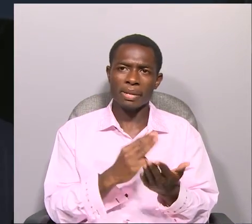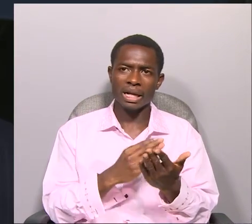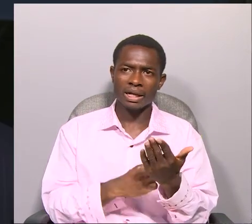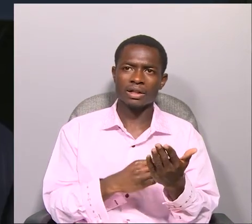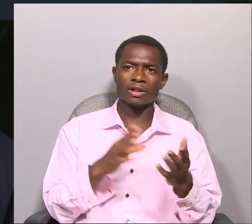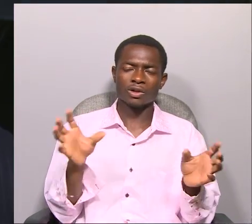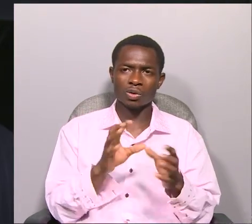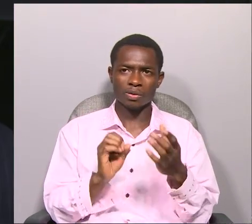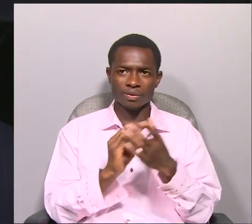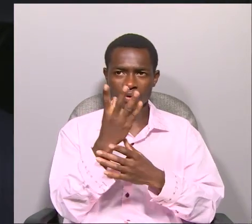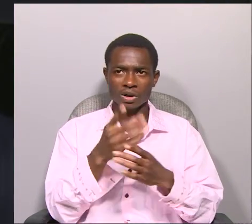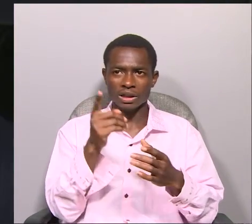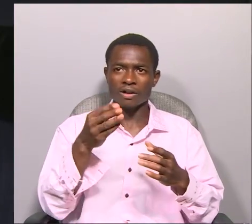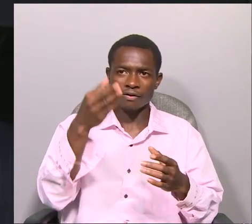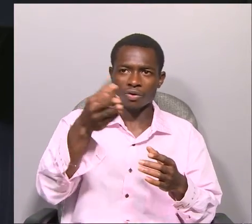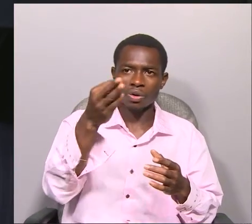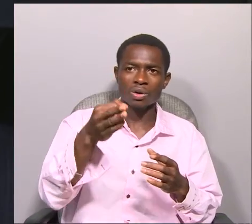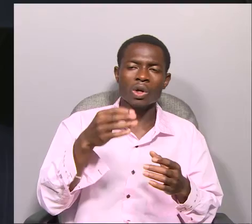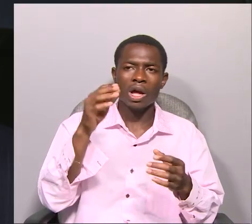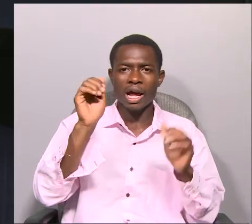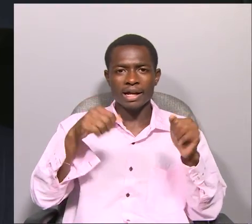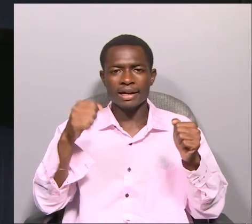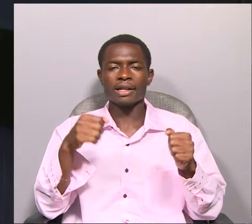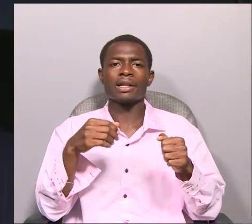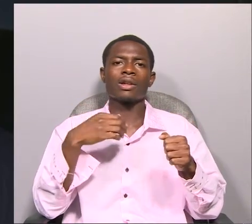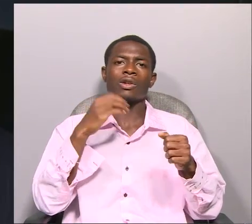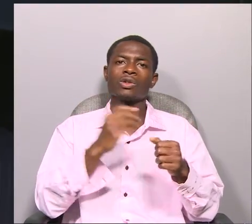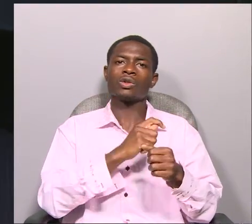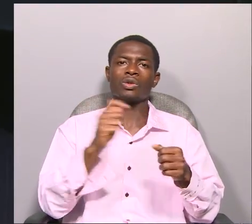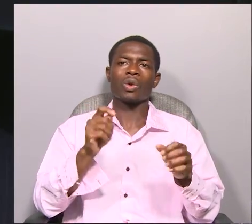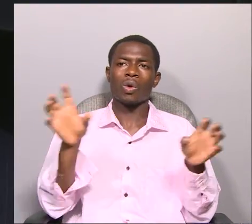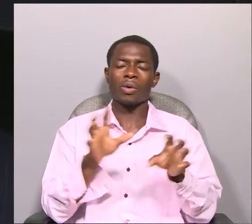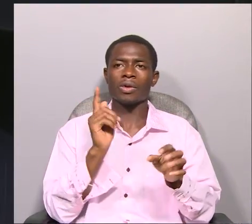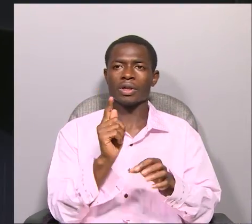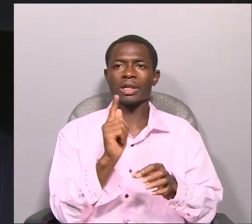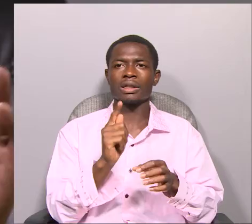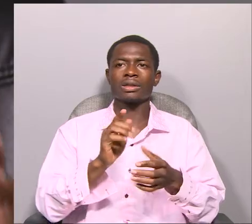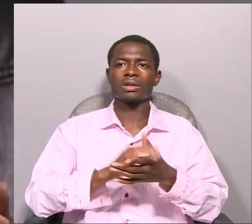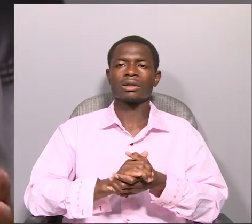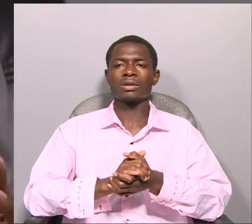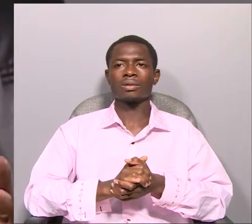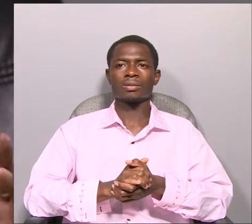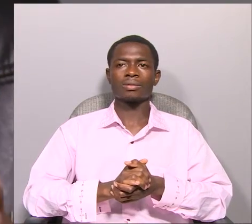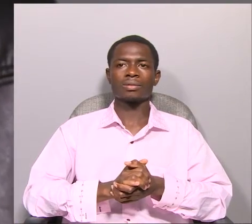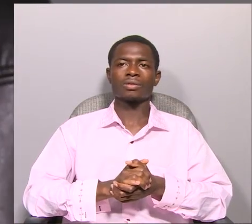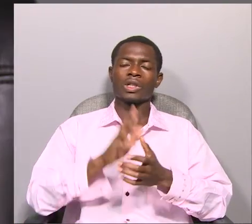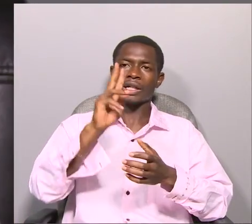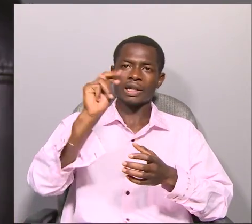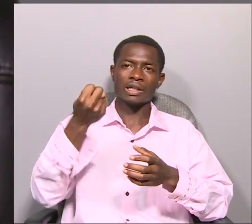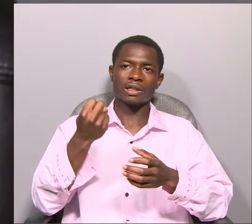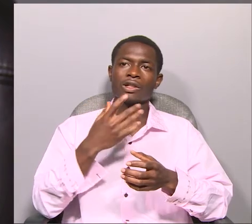going forward? Will it be the same as we knew it before when it first came, or is it going to be done differently? National